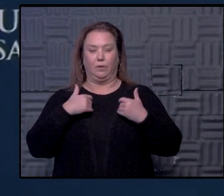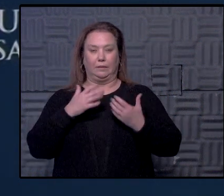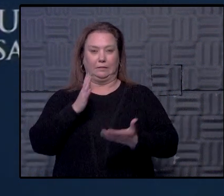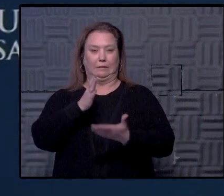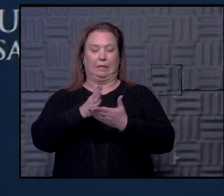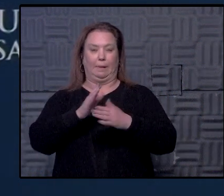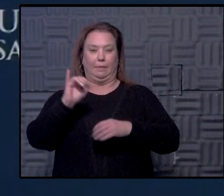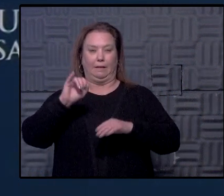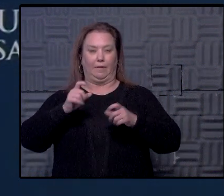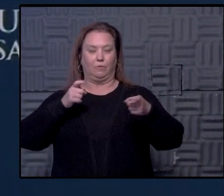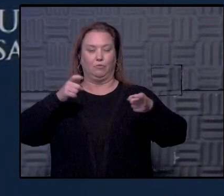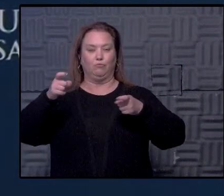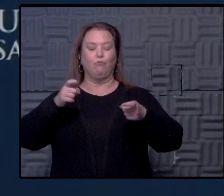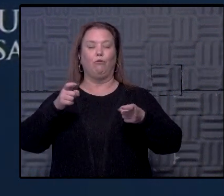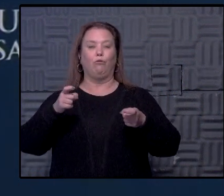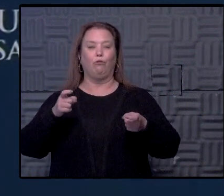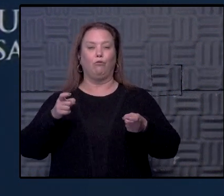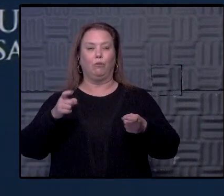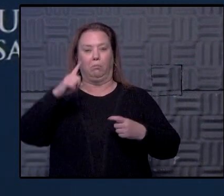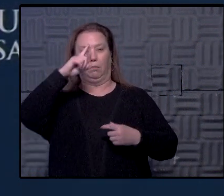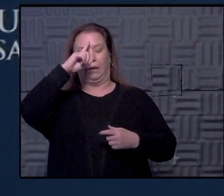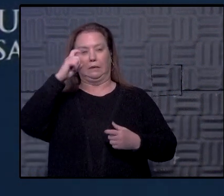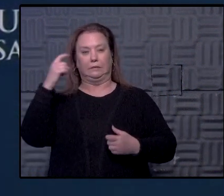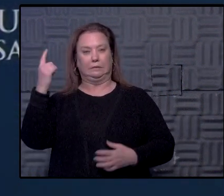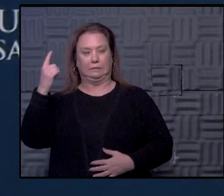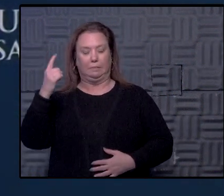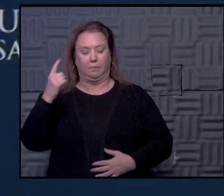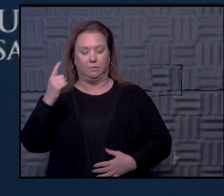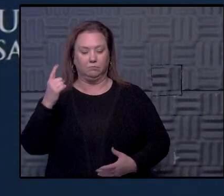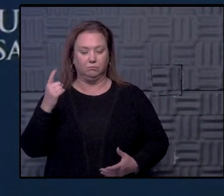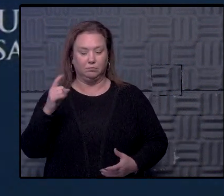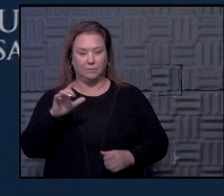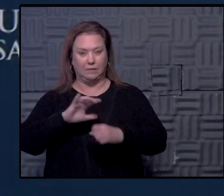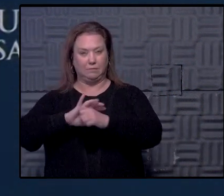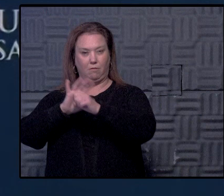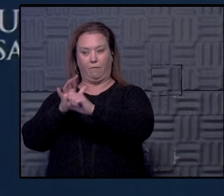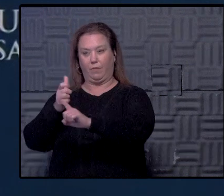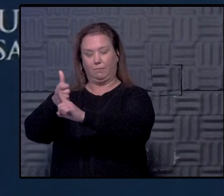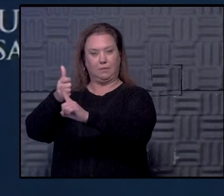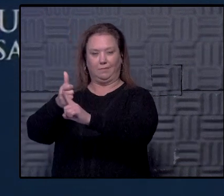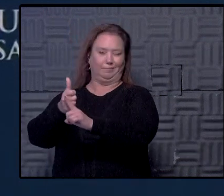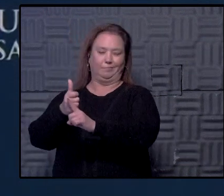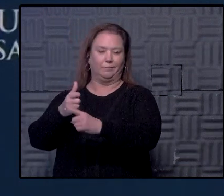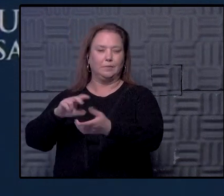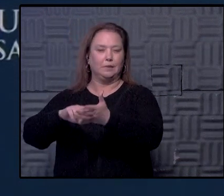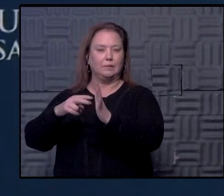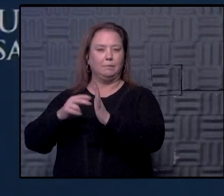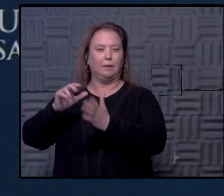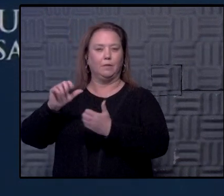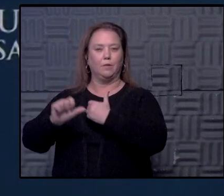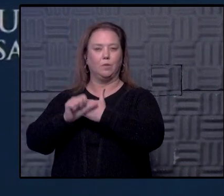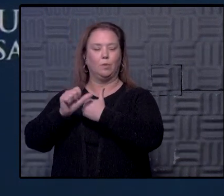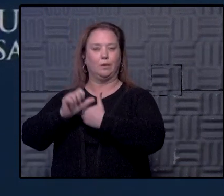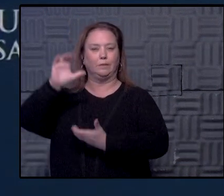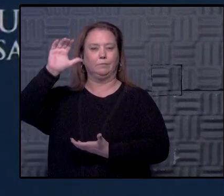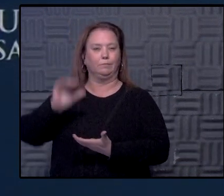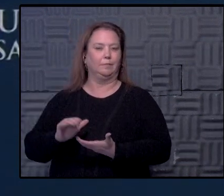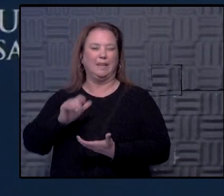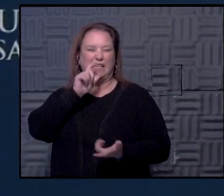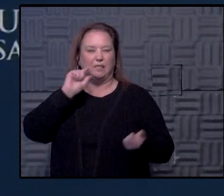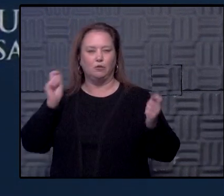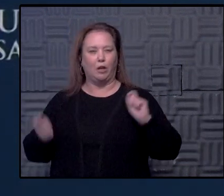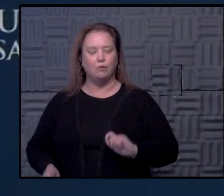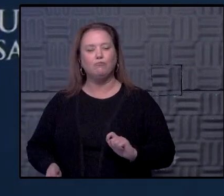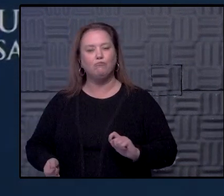stop the infection control practices. I think just because somebody has had COVID-19 doesn't make the risk, I don't think it changes that